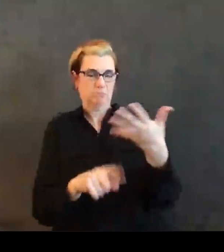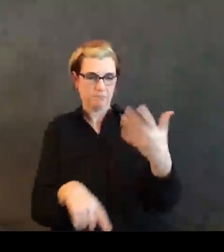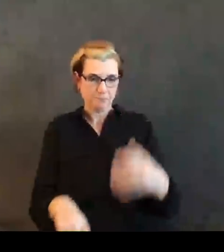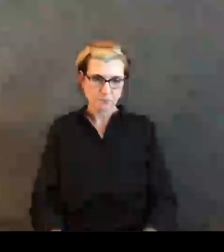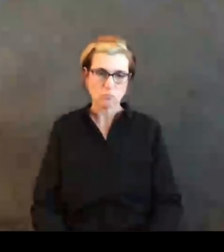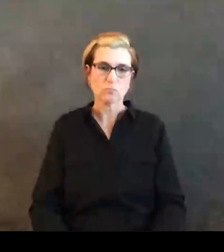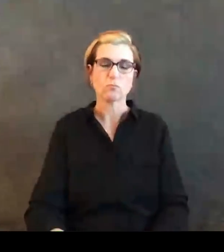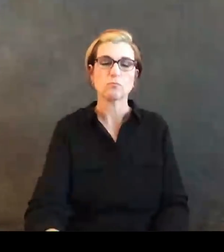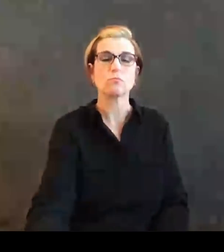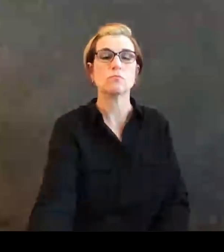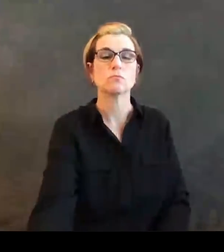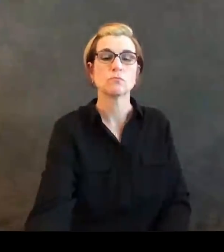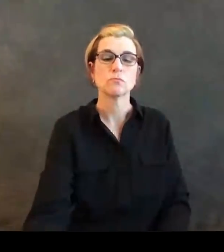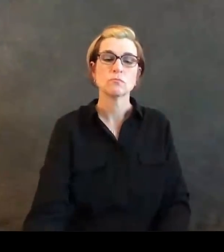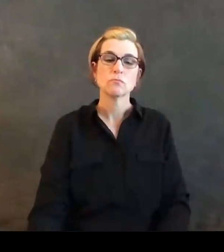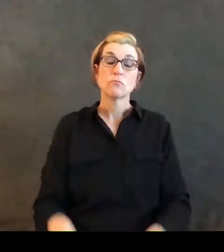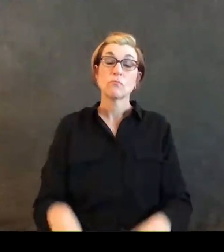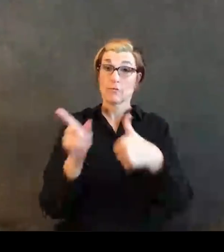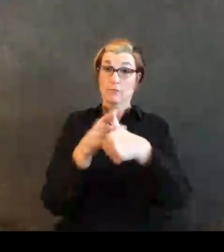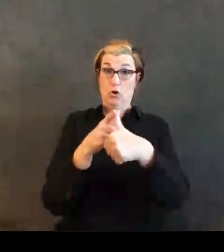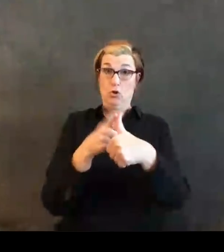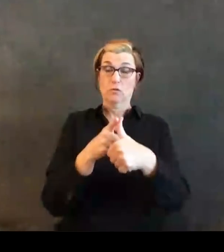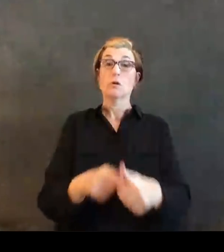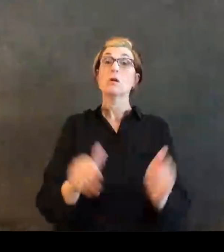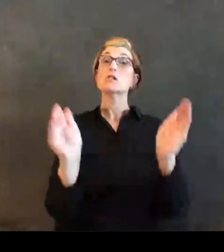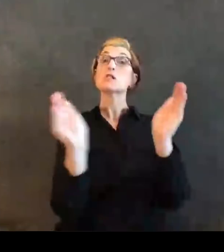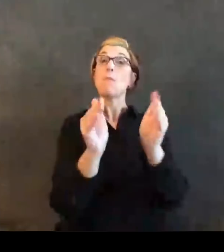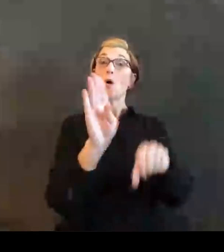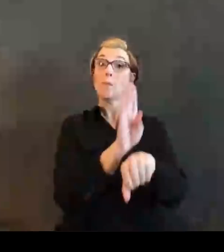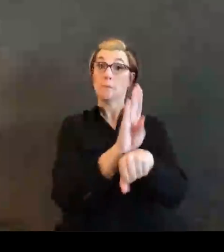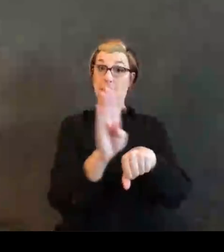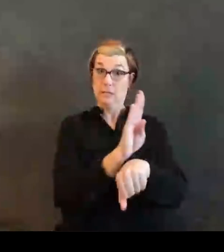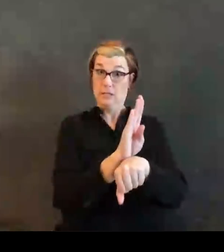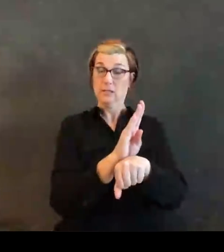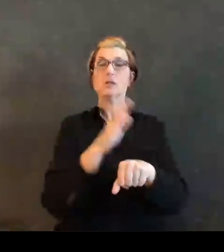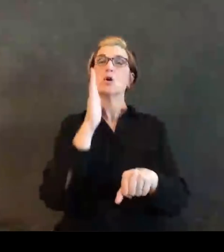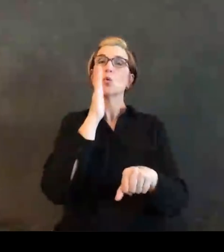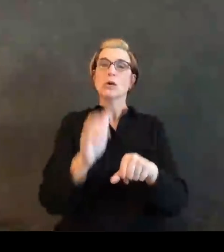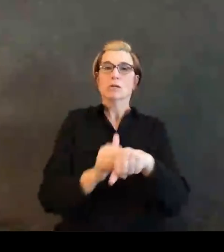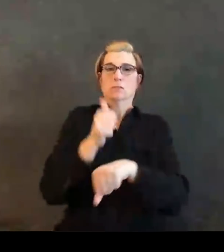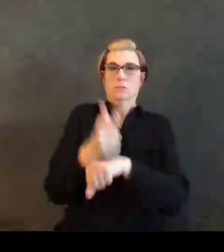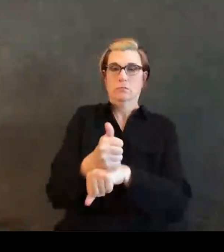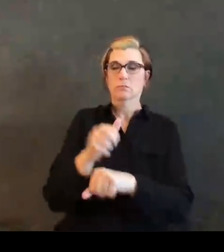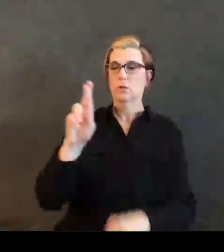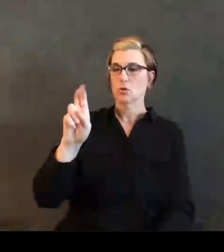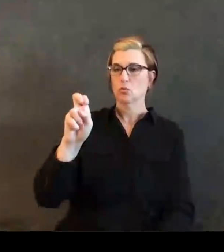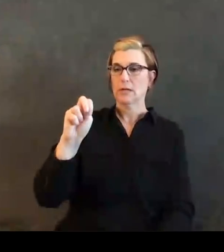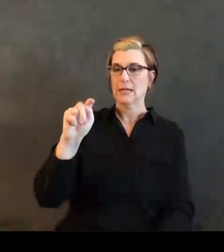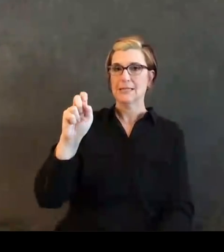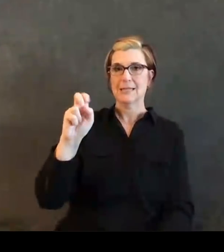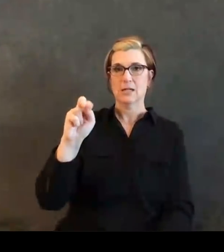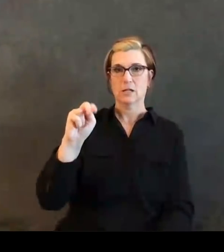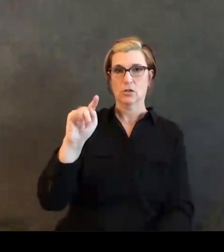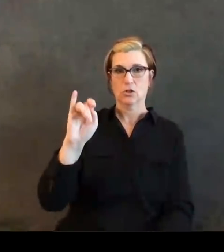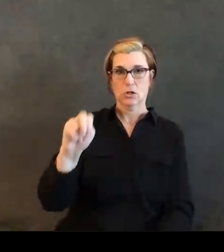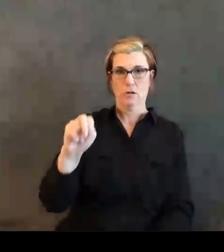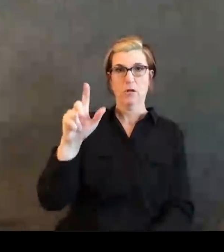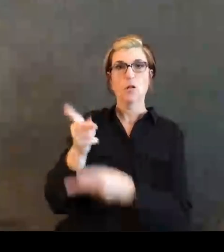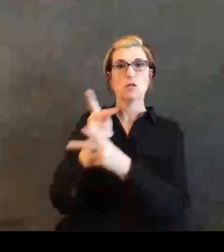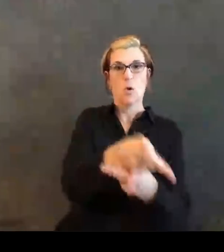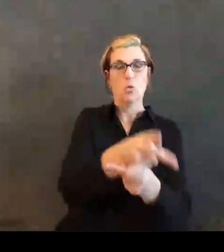small business retention loans. This will cover roughly 50% of the private payroll in small businesses, where we